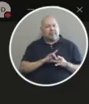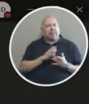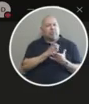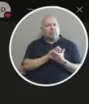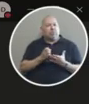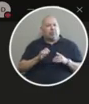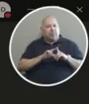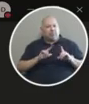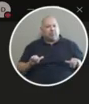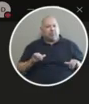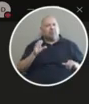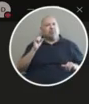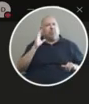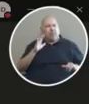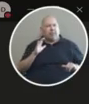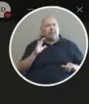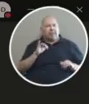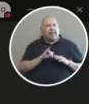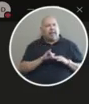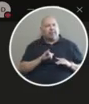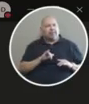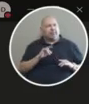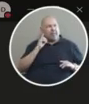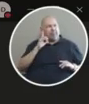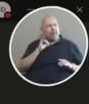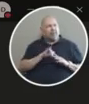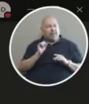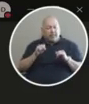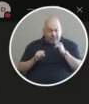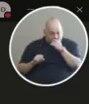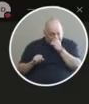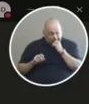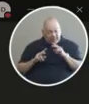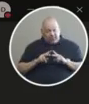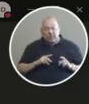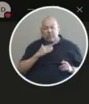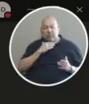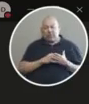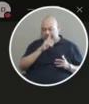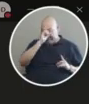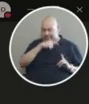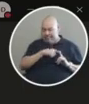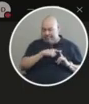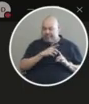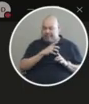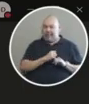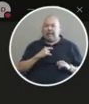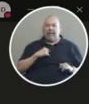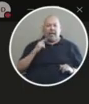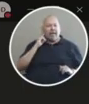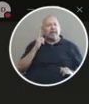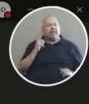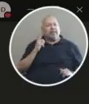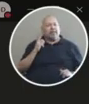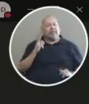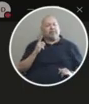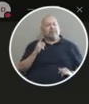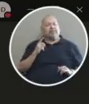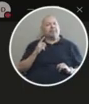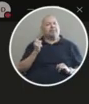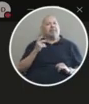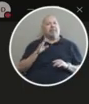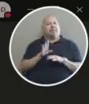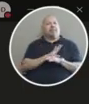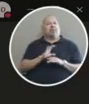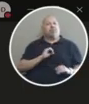equipment, et cetera. Yes, they're going to take that into account. That's really, really good to hear. I got inundated by a lot of